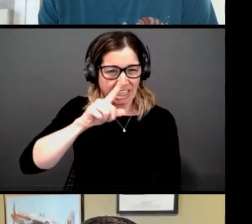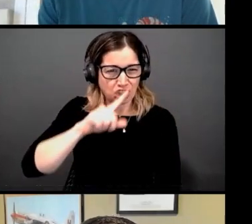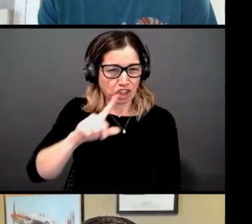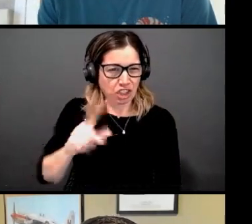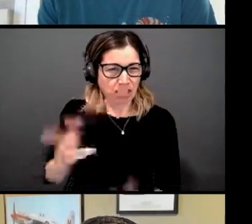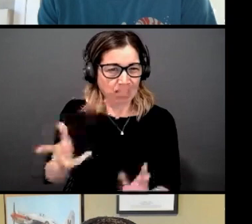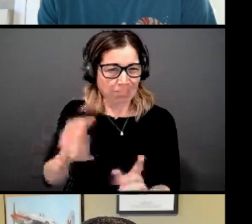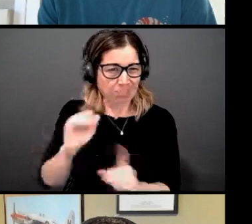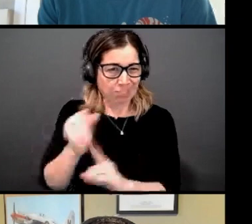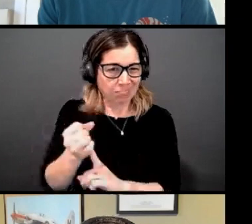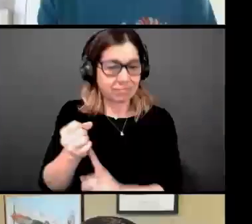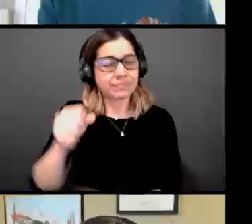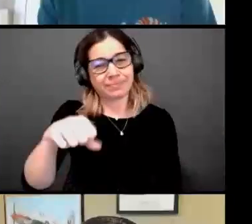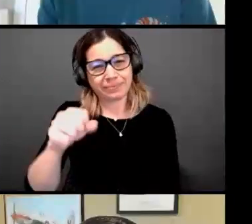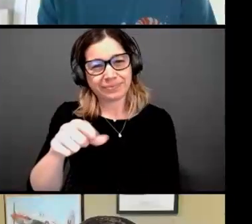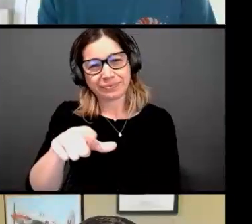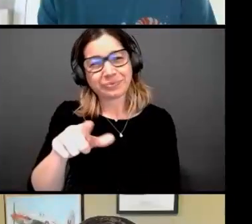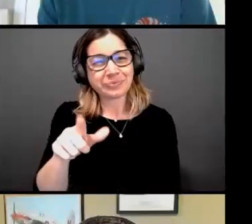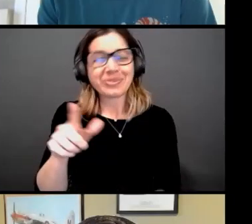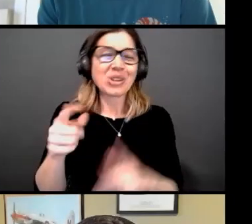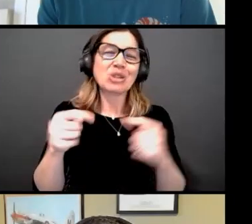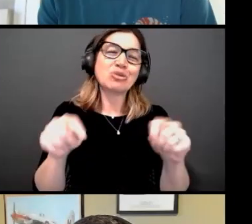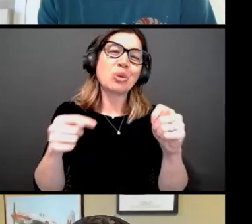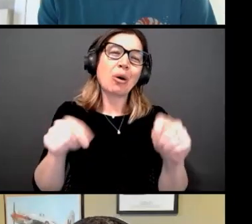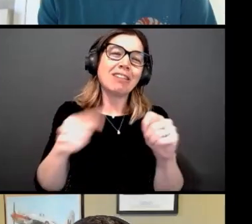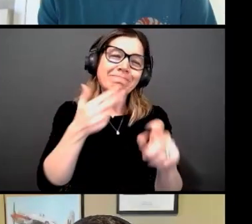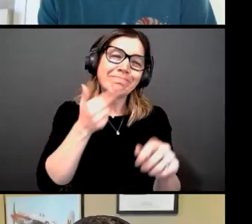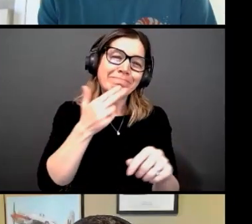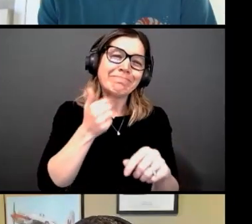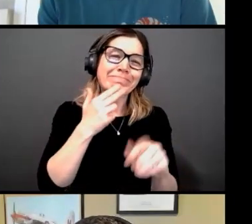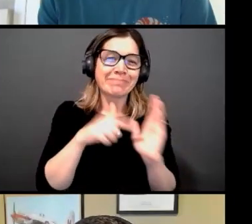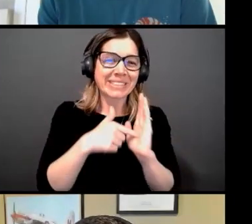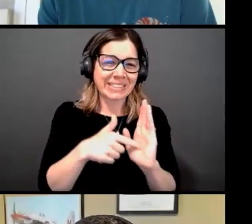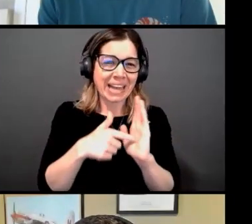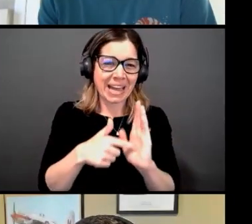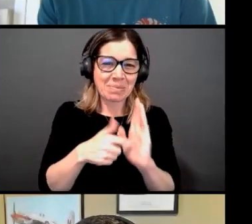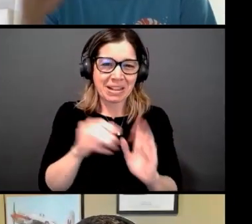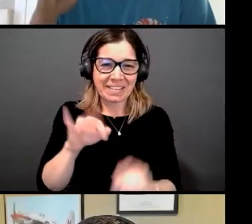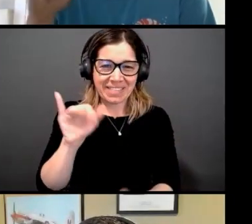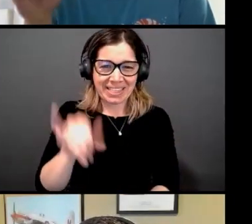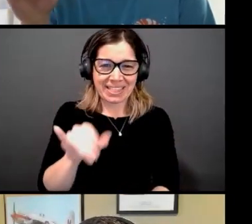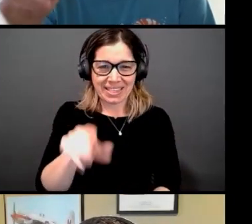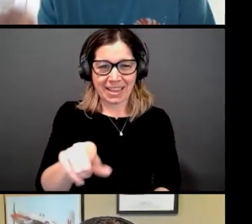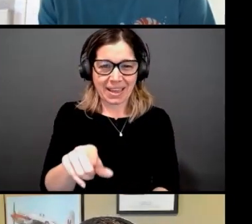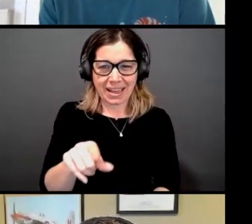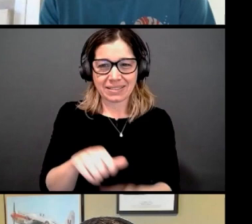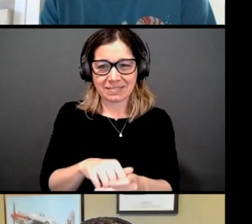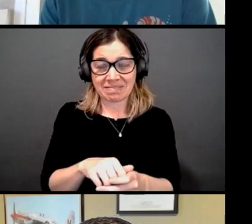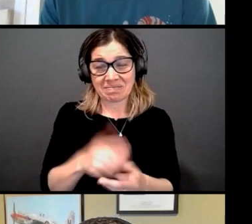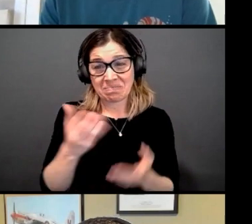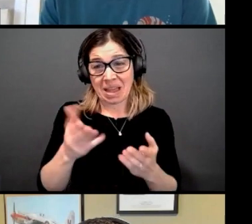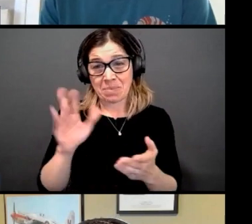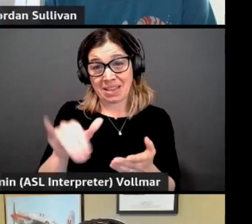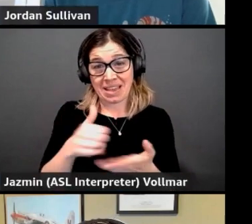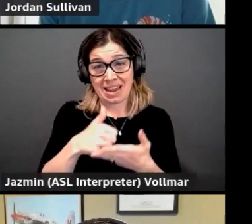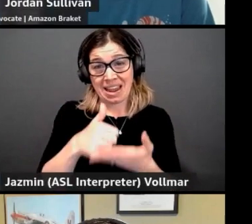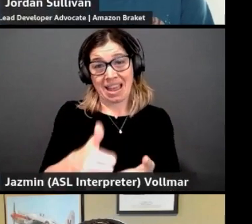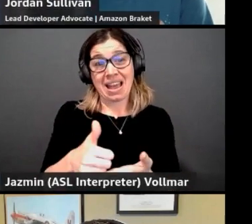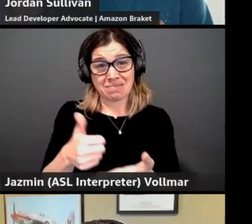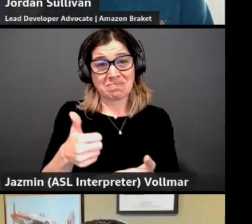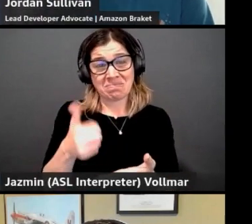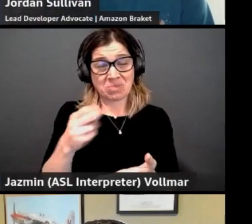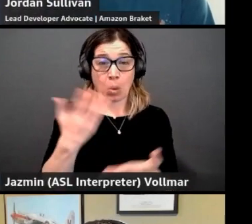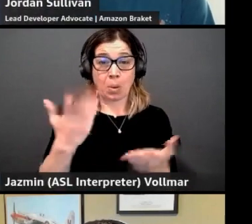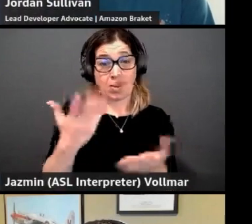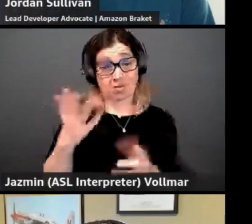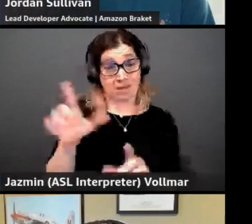of a toy example of a quantum simulation in a way. Maybe this helps. So on this plot here on the left hand